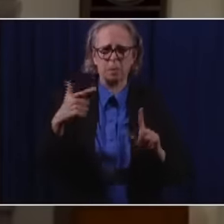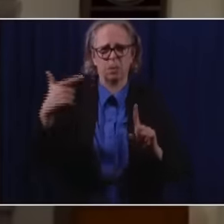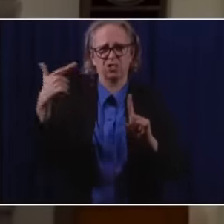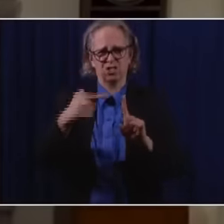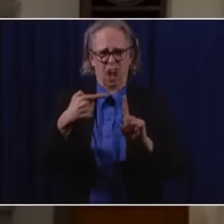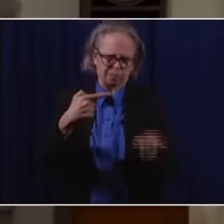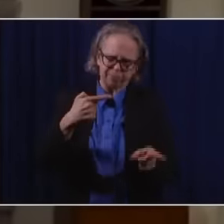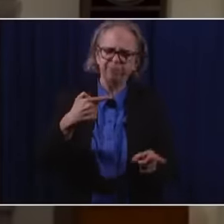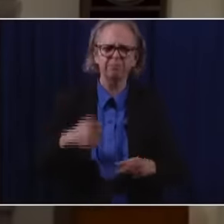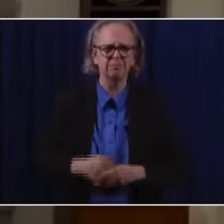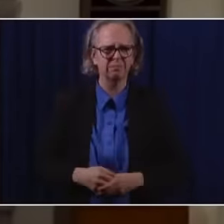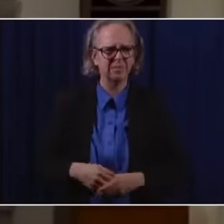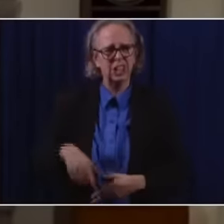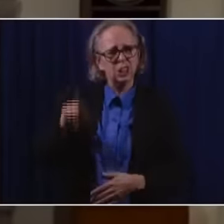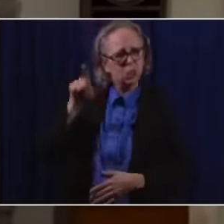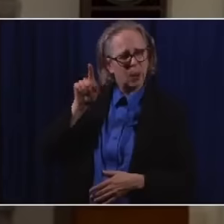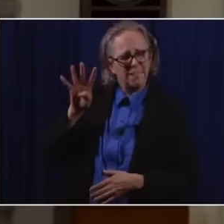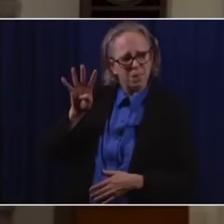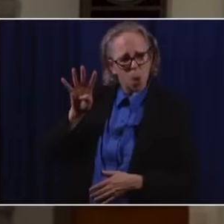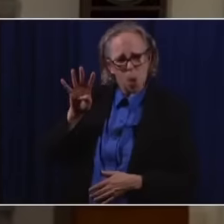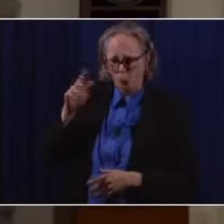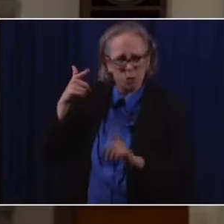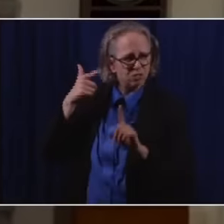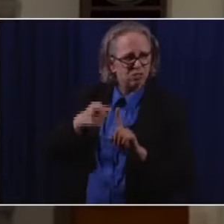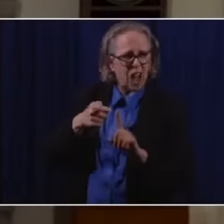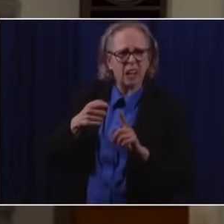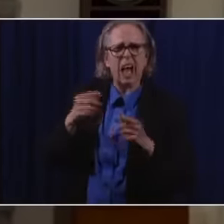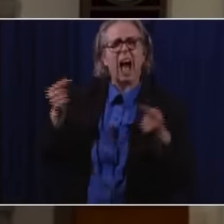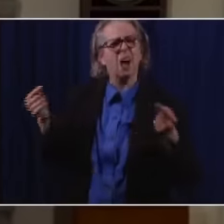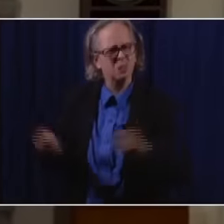or more were shot and wounded, some critically.